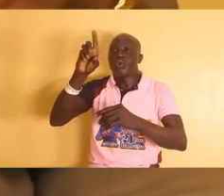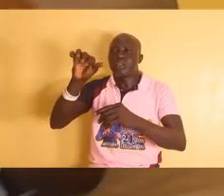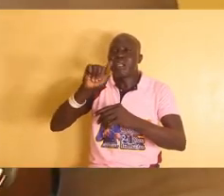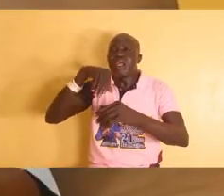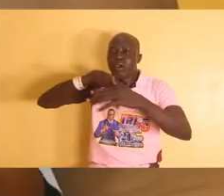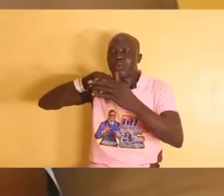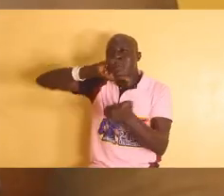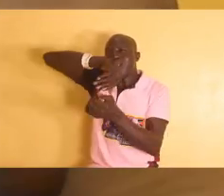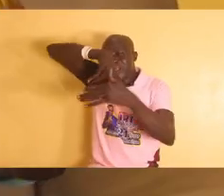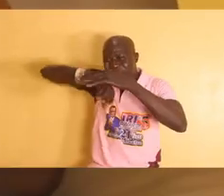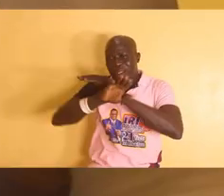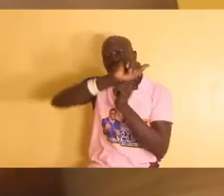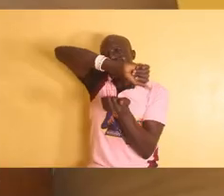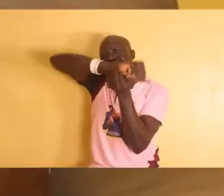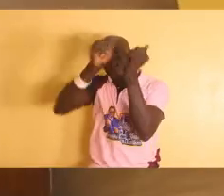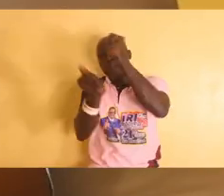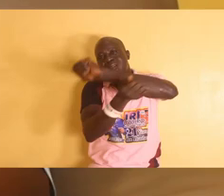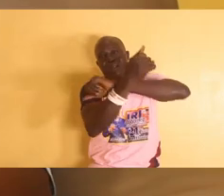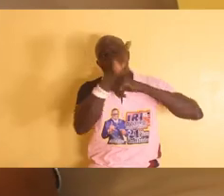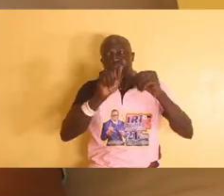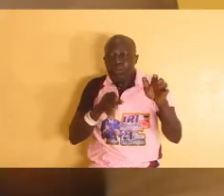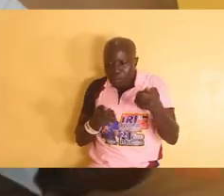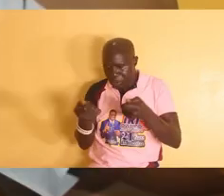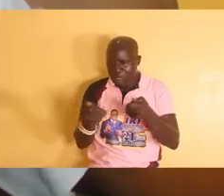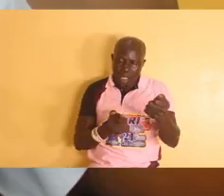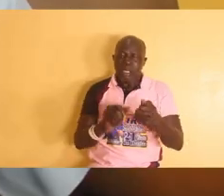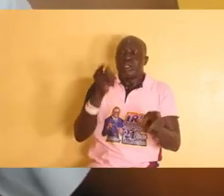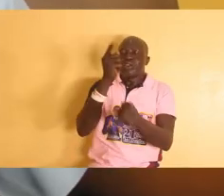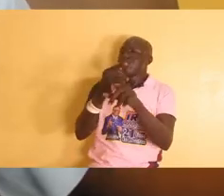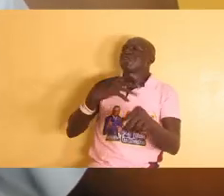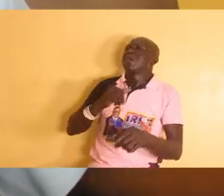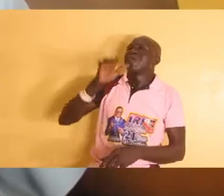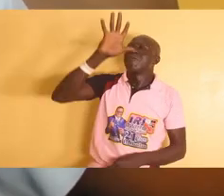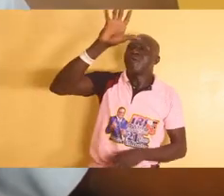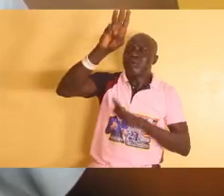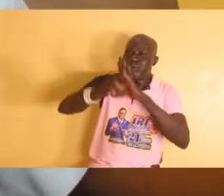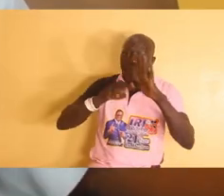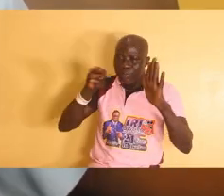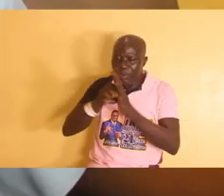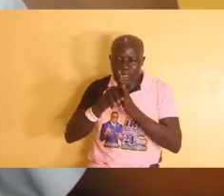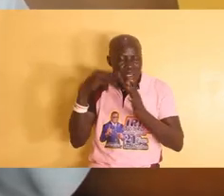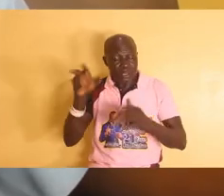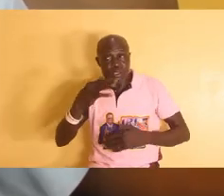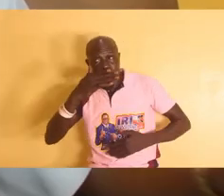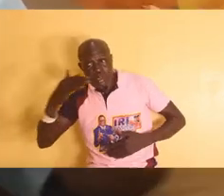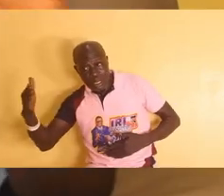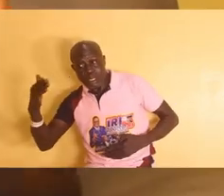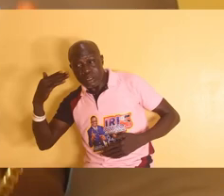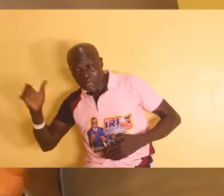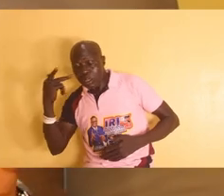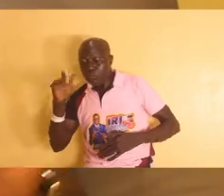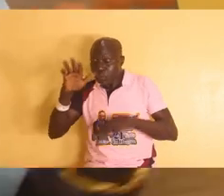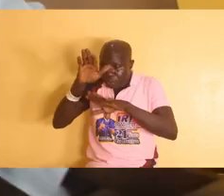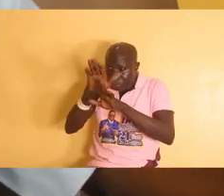So interchange. Once you get to the interchange. Like 5 minutes. About 5 minutes drive. Look at your right side. Look at your right side. Well,